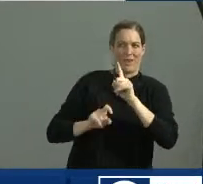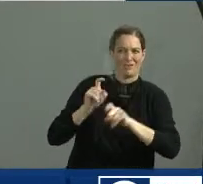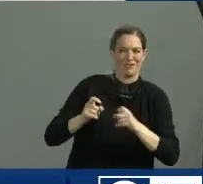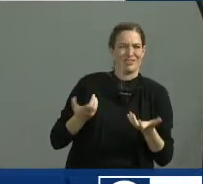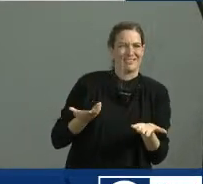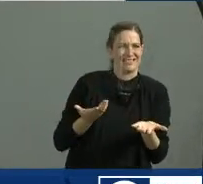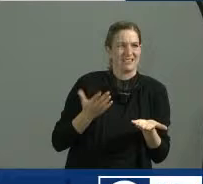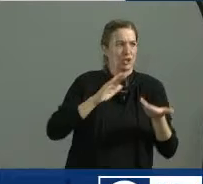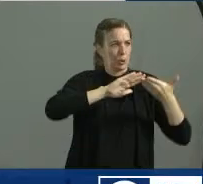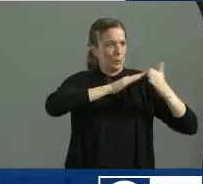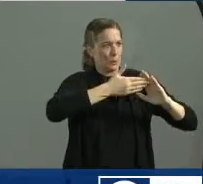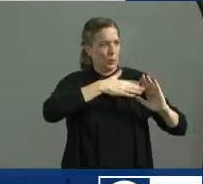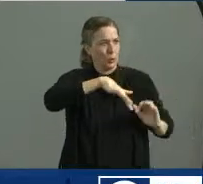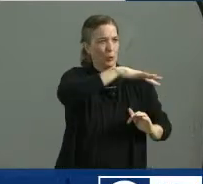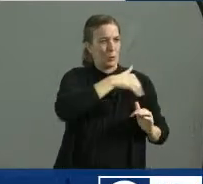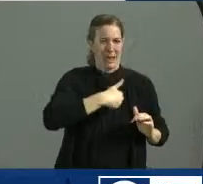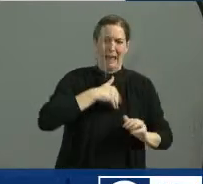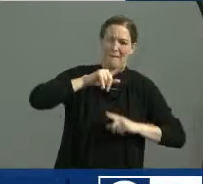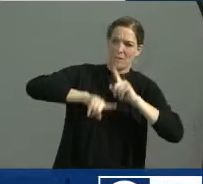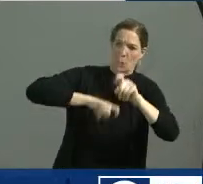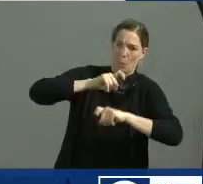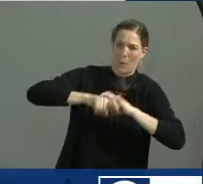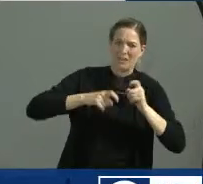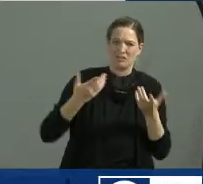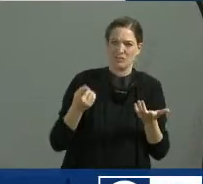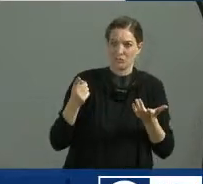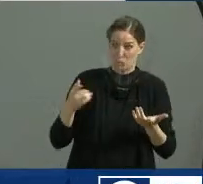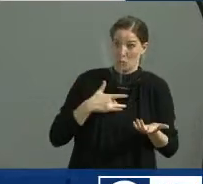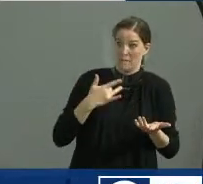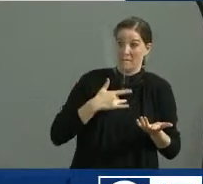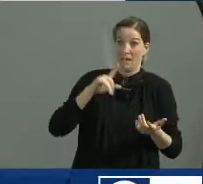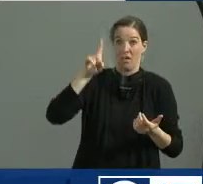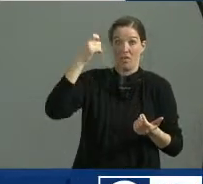has? And how has the governor supported you